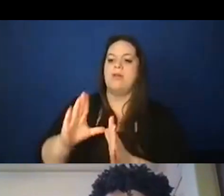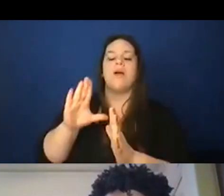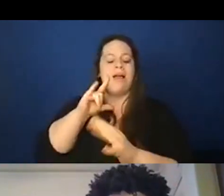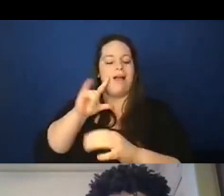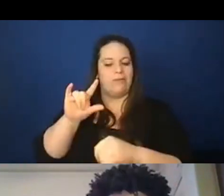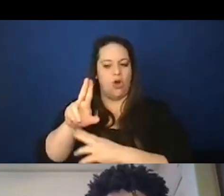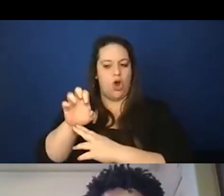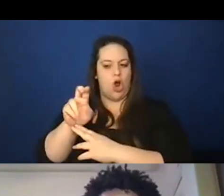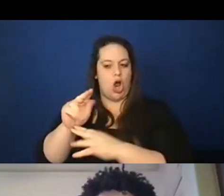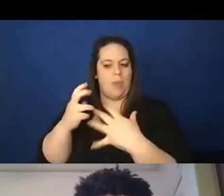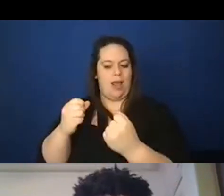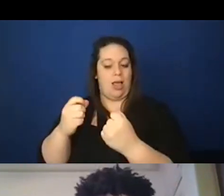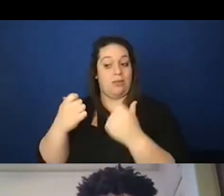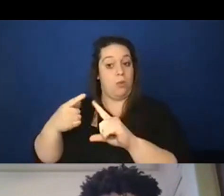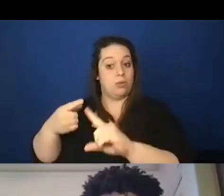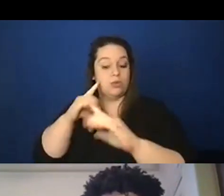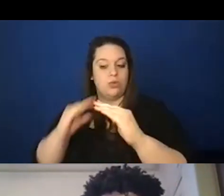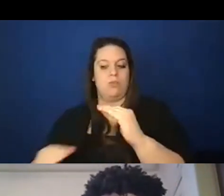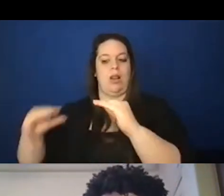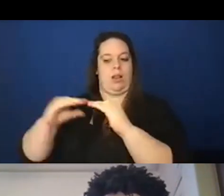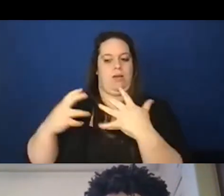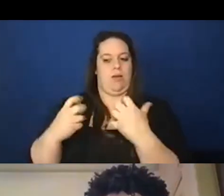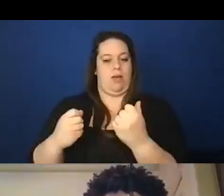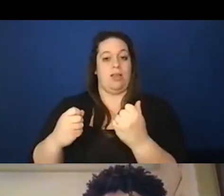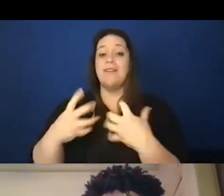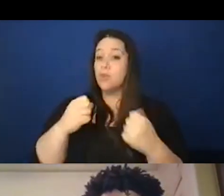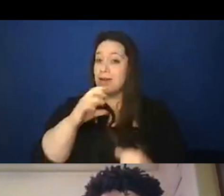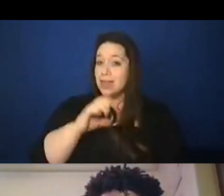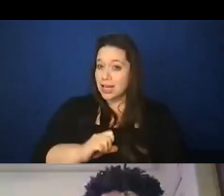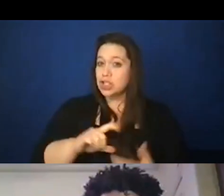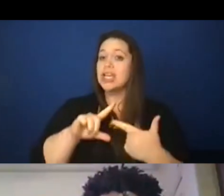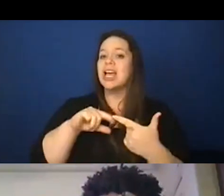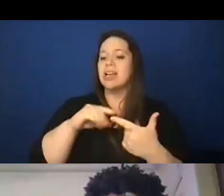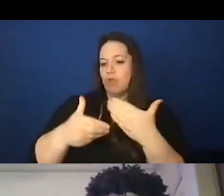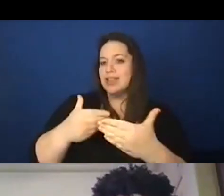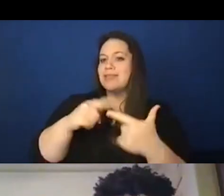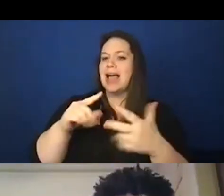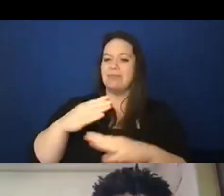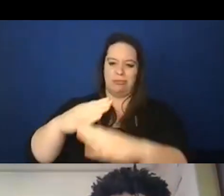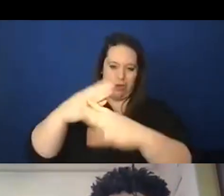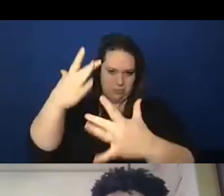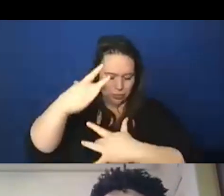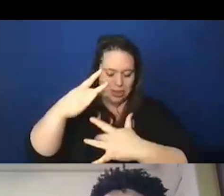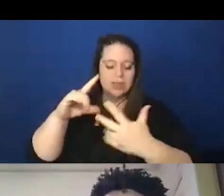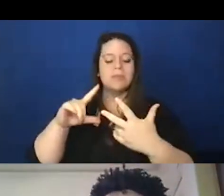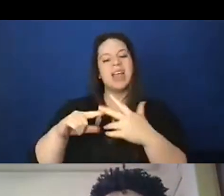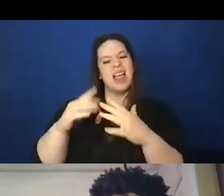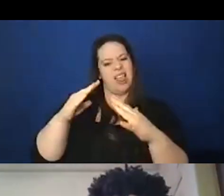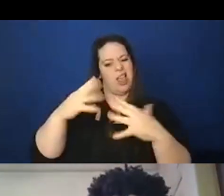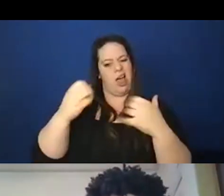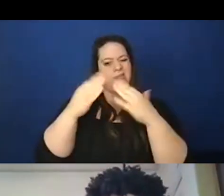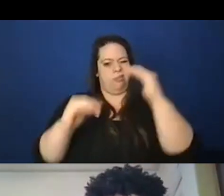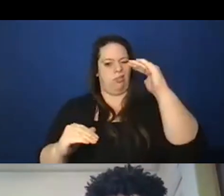achieving health equity in the areas of healthy aging and disease prevention and the elimination of health disparities in